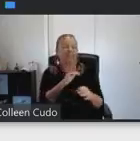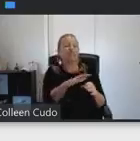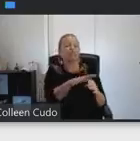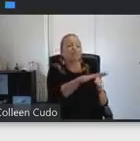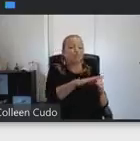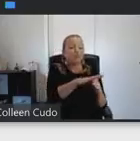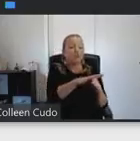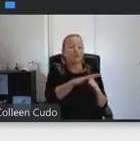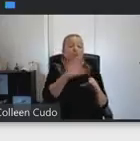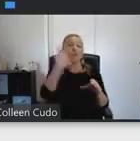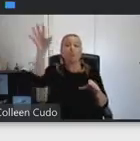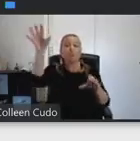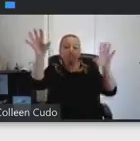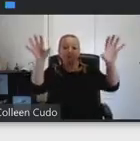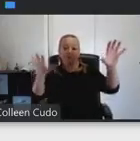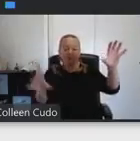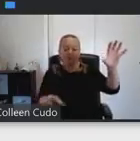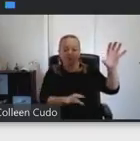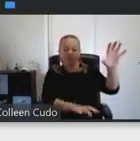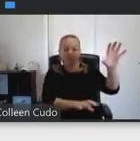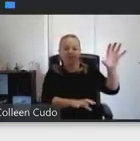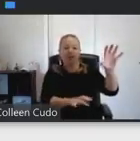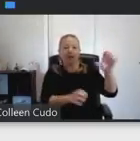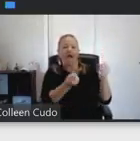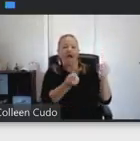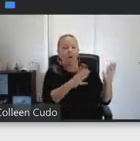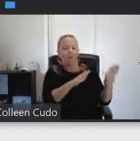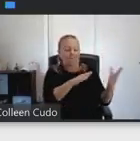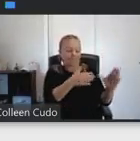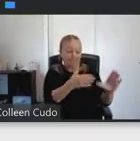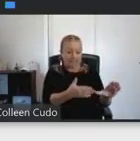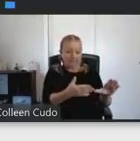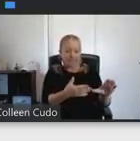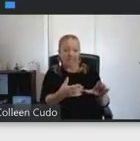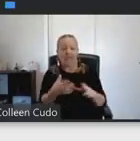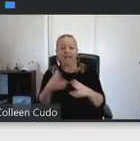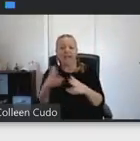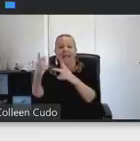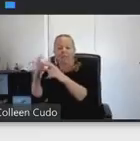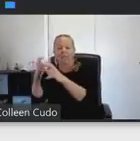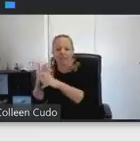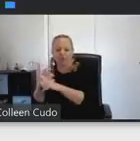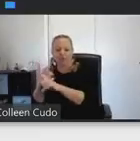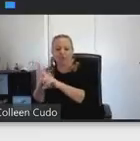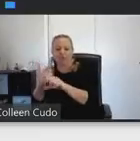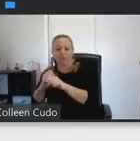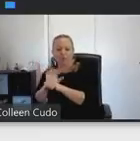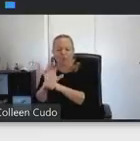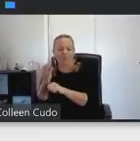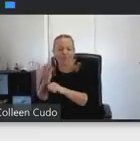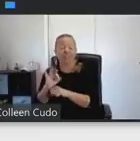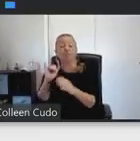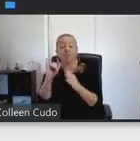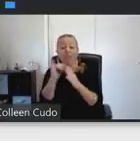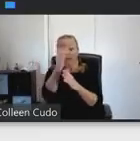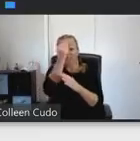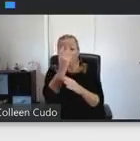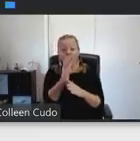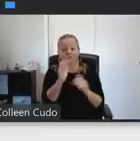and percentage of cases that died of complications from COVID-19. So you'll have access to all of that data now as well.